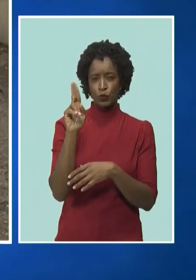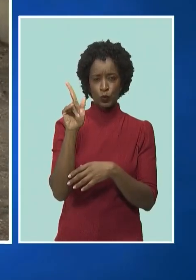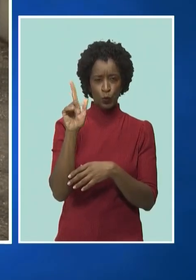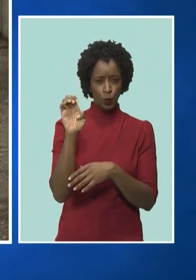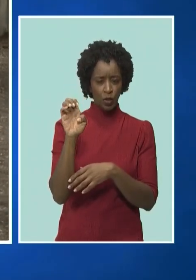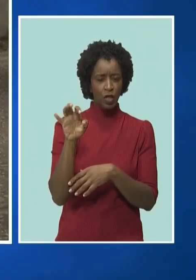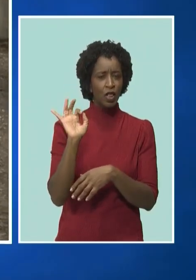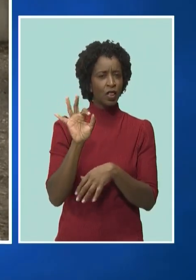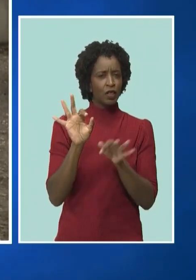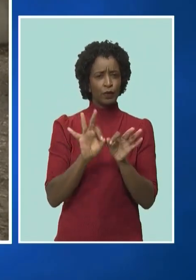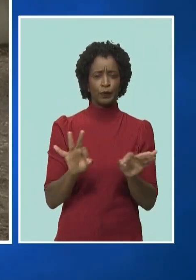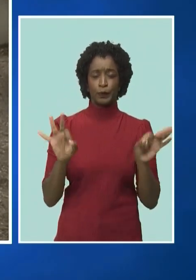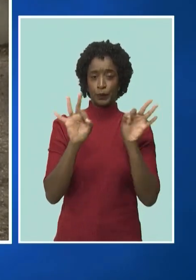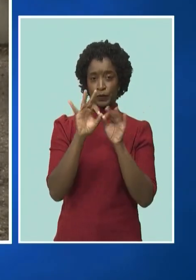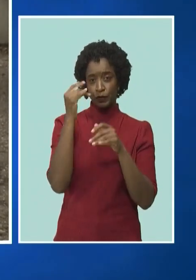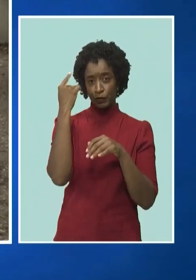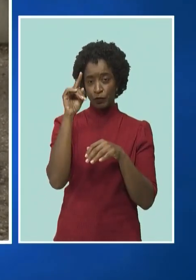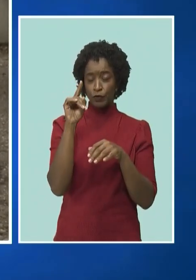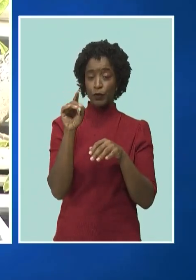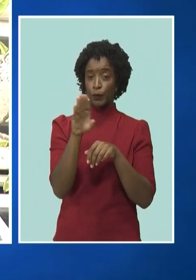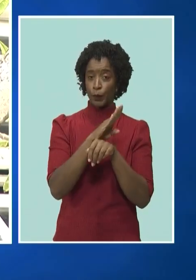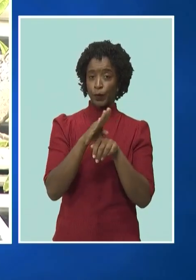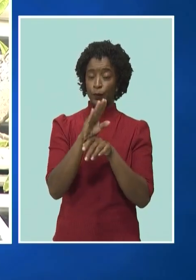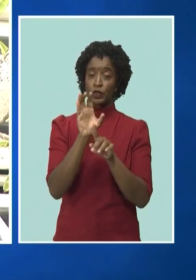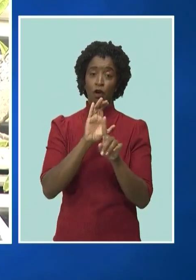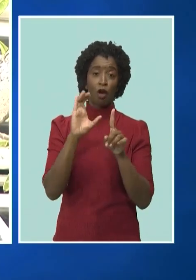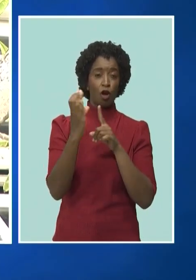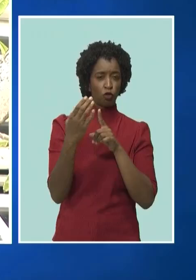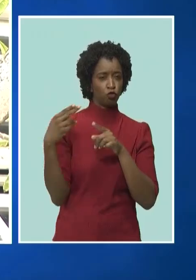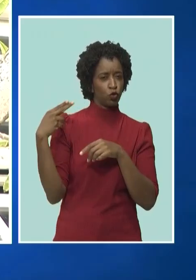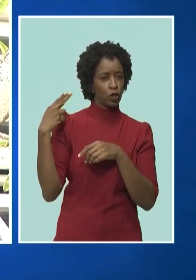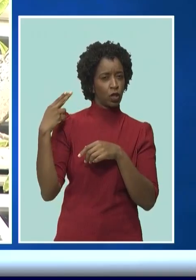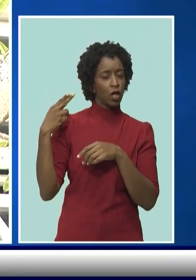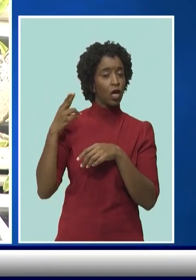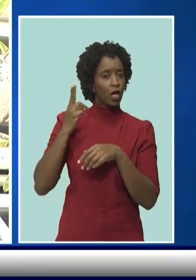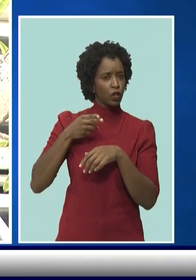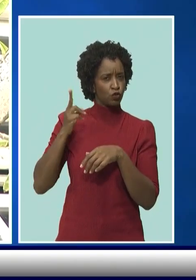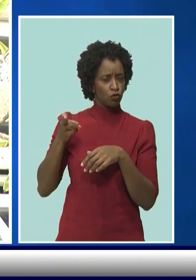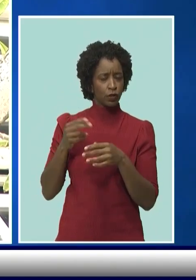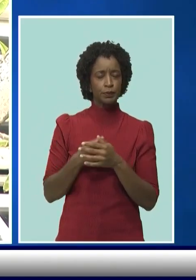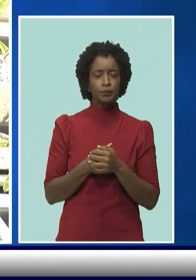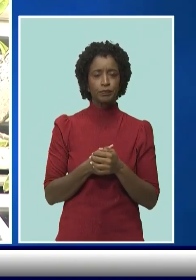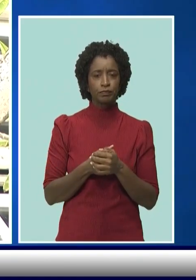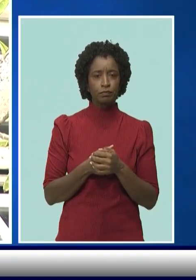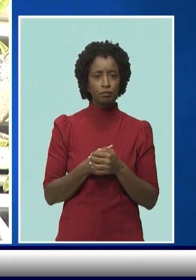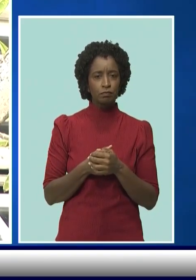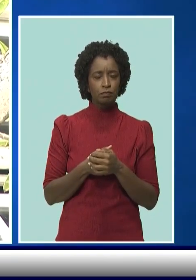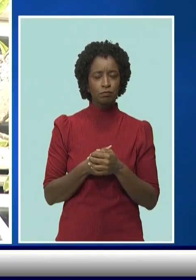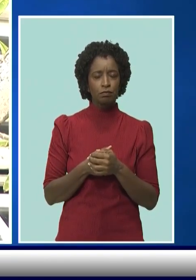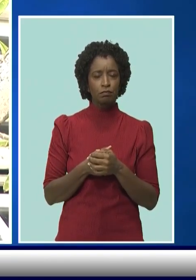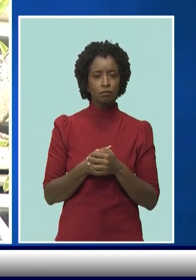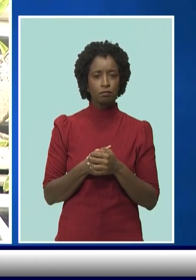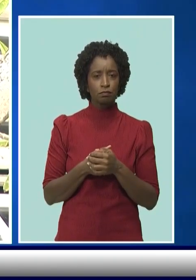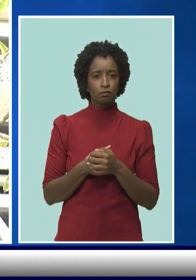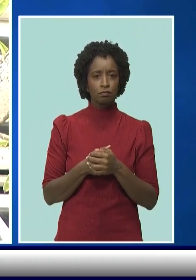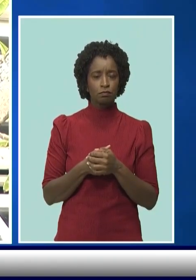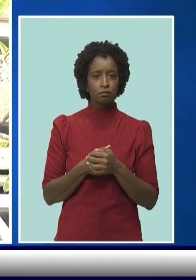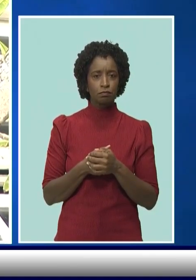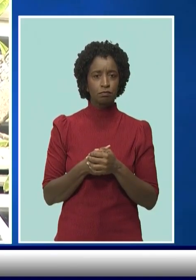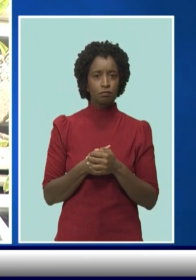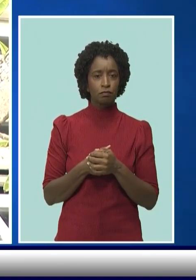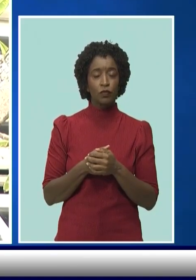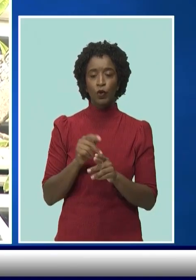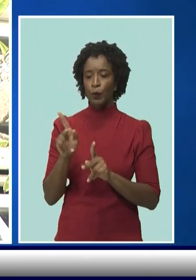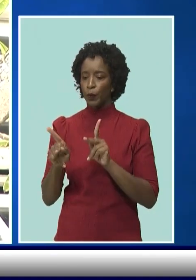cultural heritage. It is a story of the Whole Town Branch Library, through the memories of its patrons, the adults, the